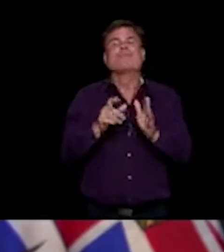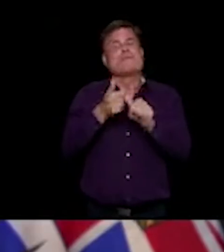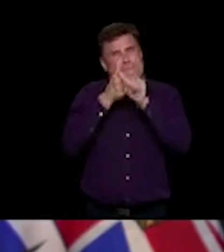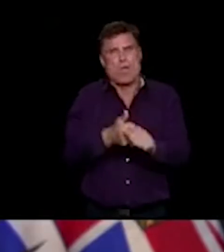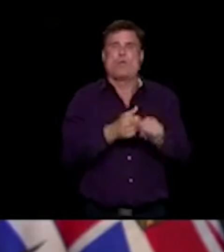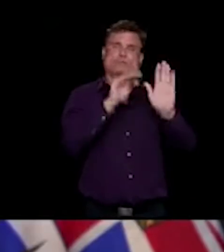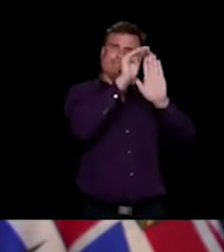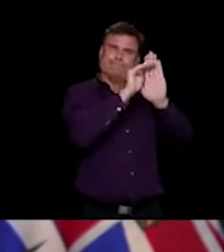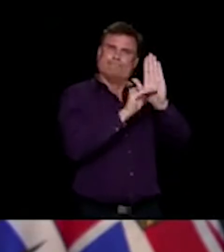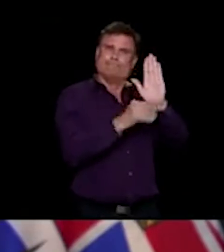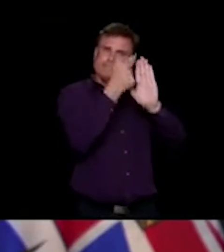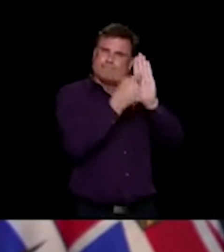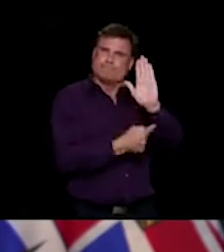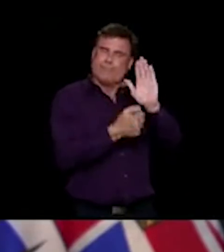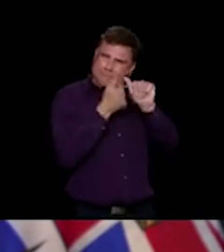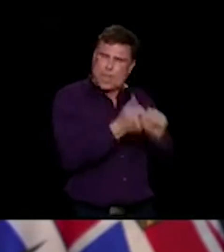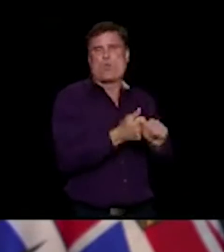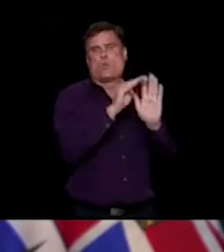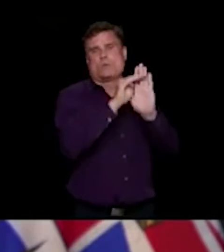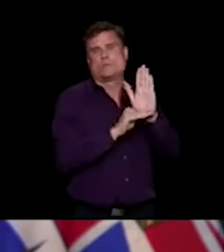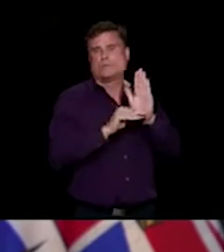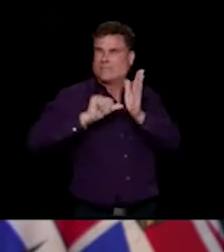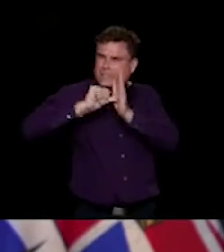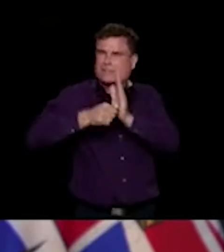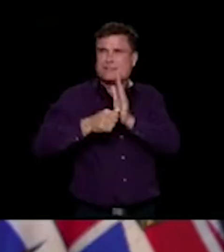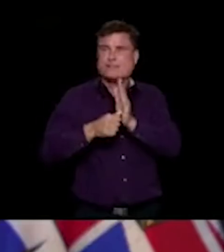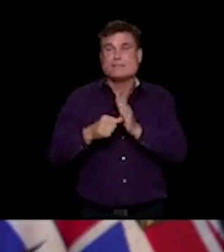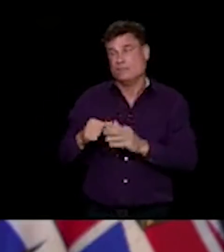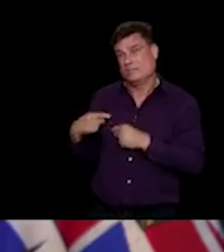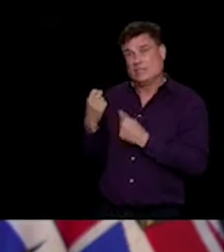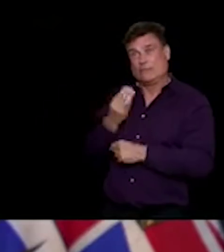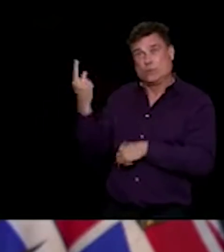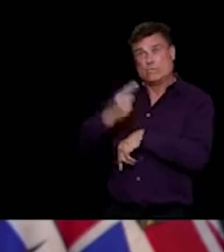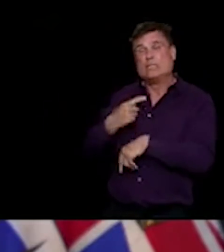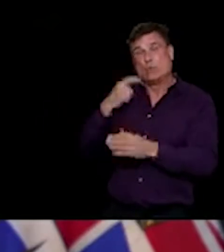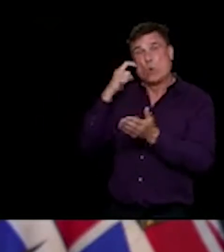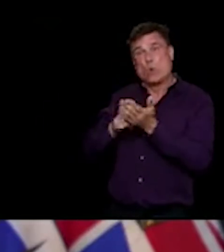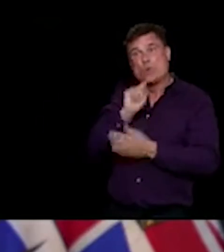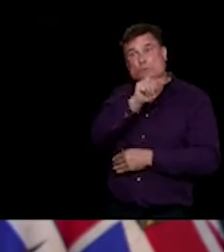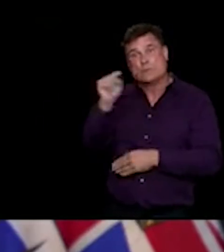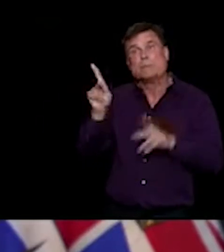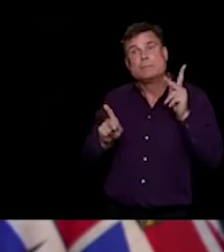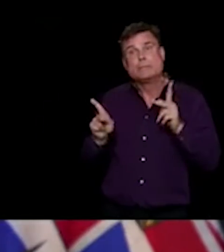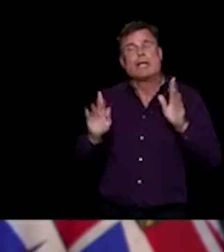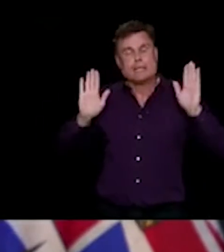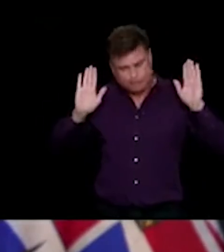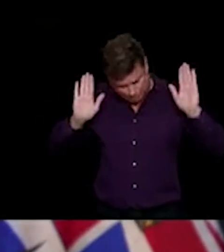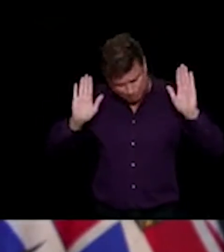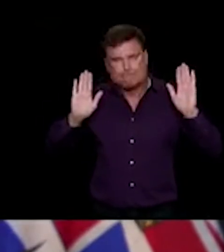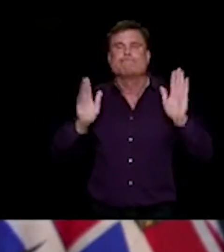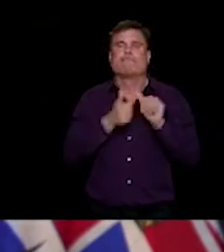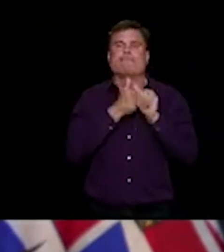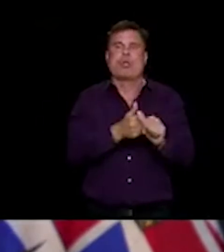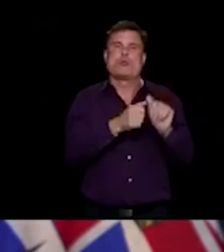efforts to push our COVID-19 curve down and keep it low and slow in BC so that we can manage